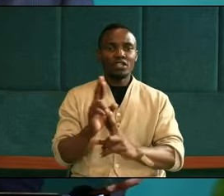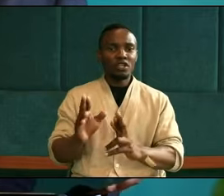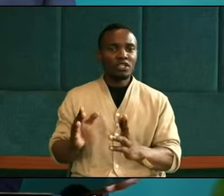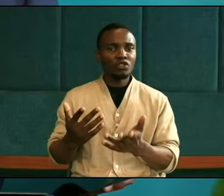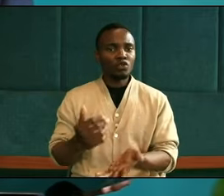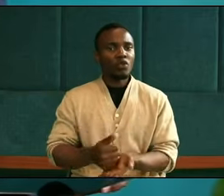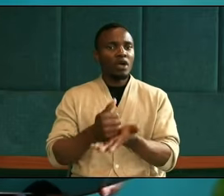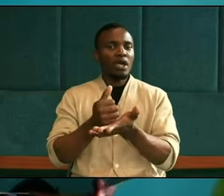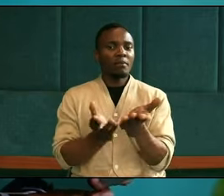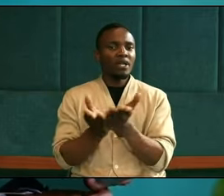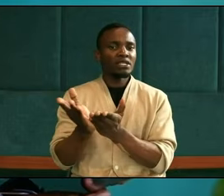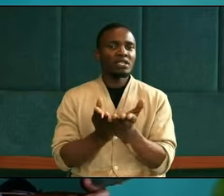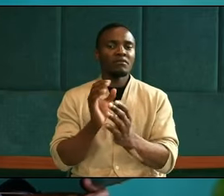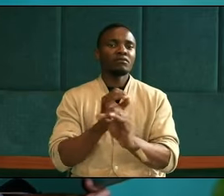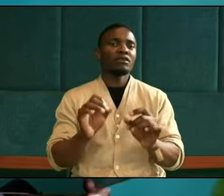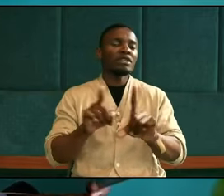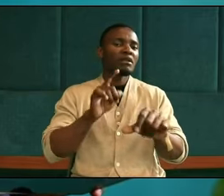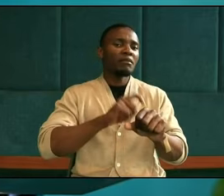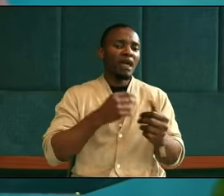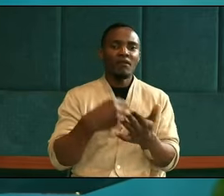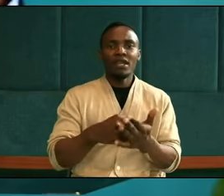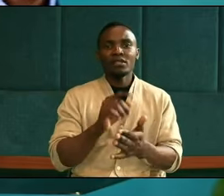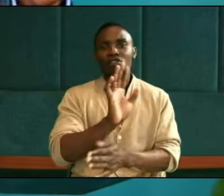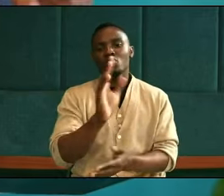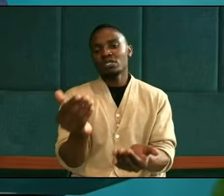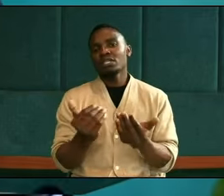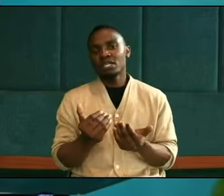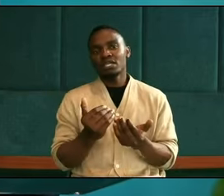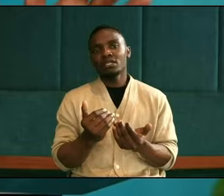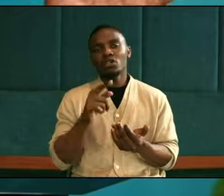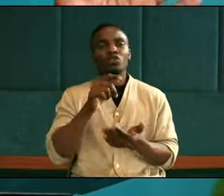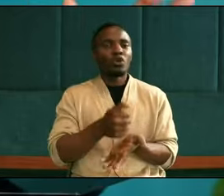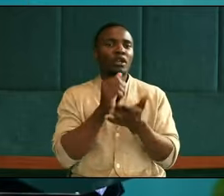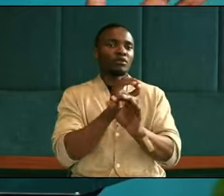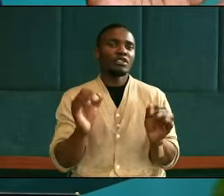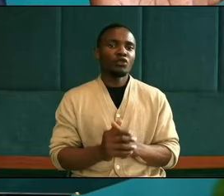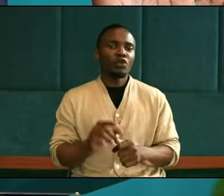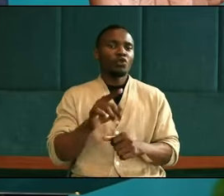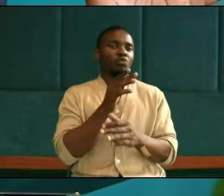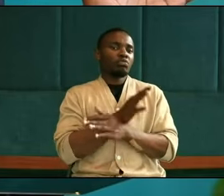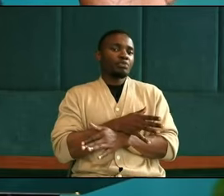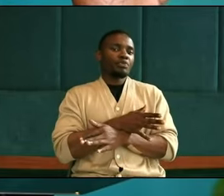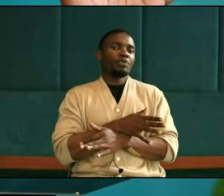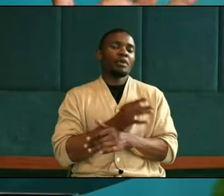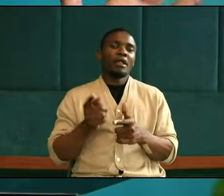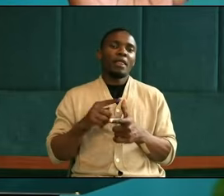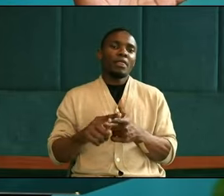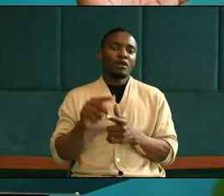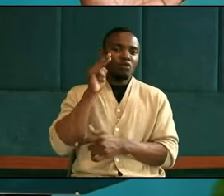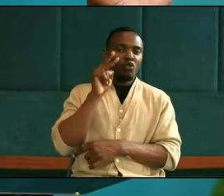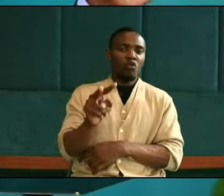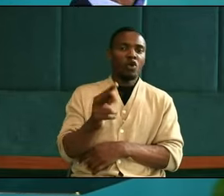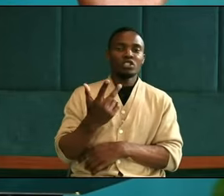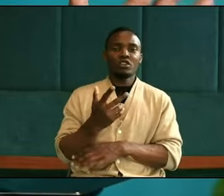needed, when your finances are needed, when your influence is needed. You sit back on the couch and warm